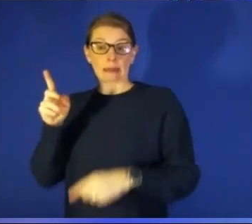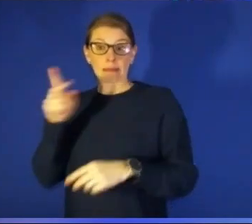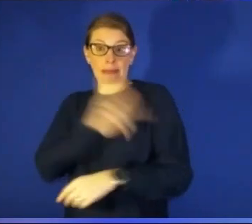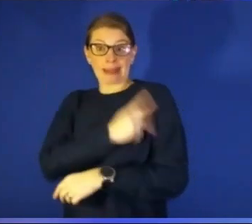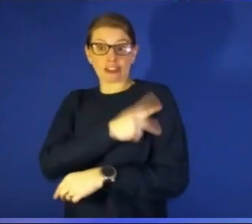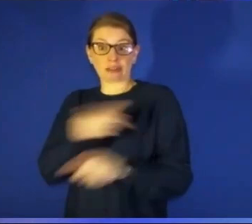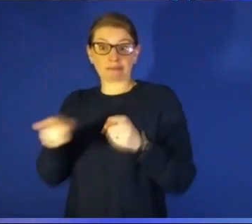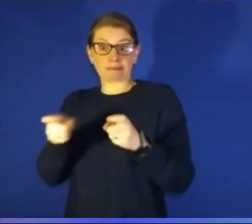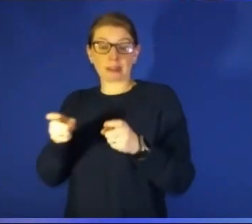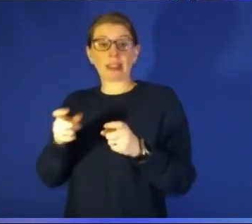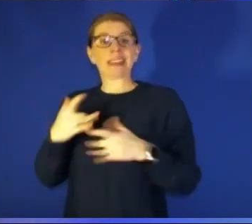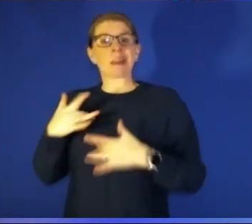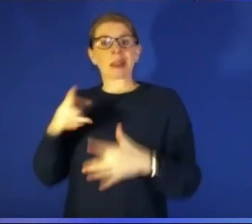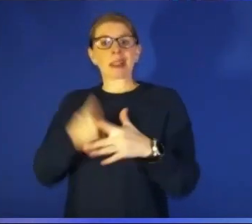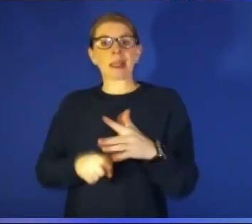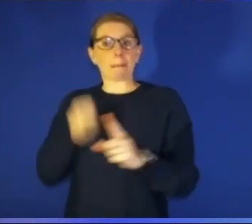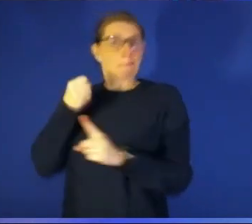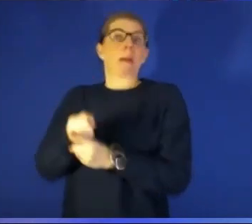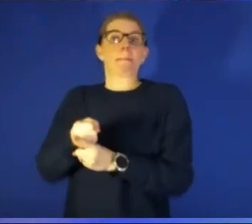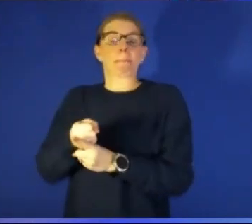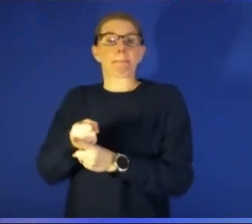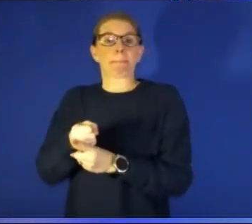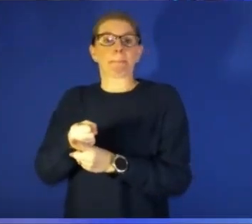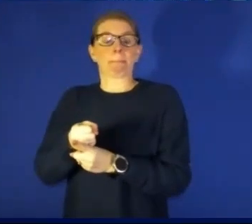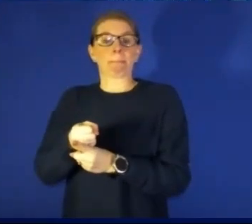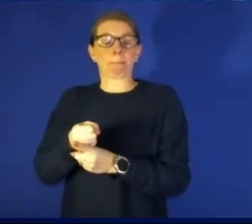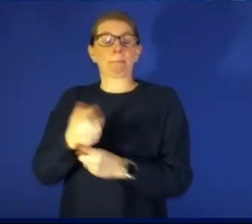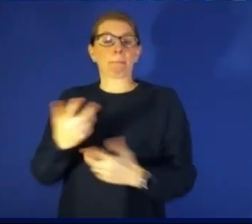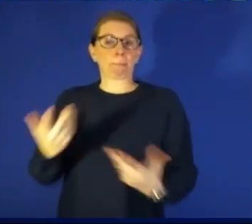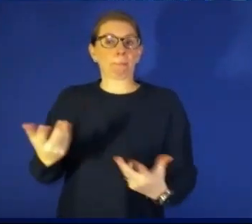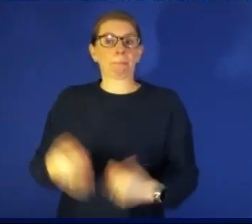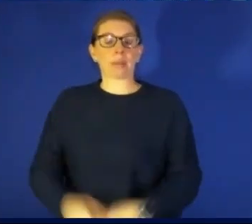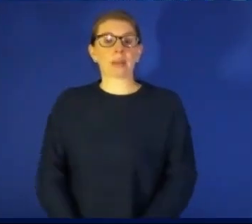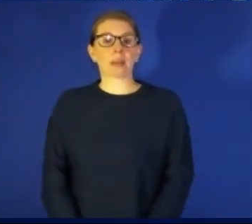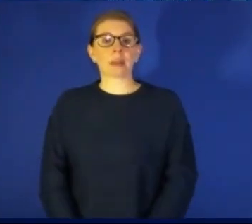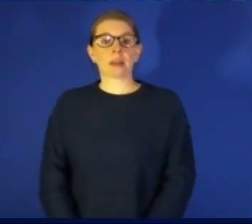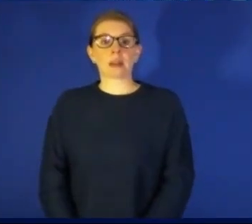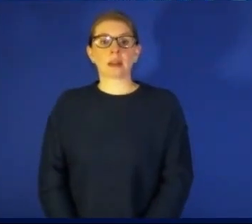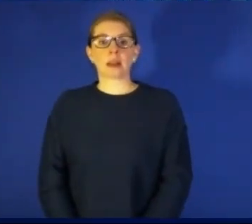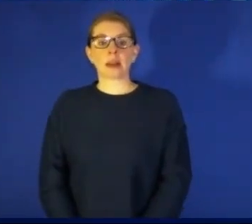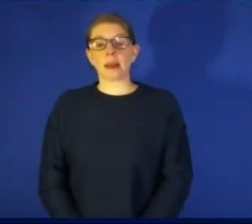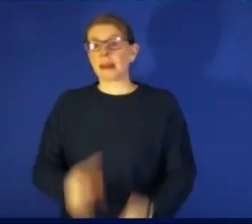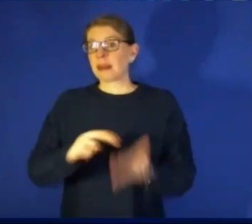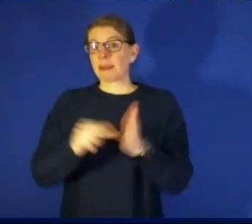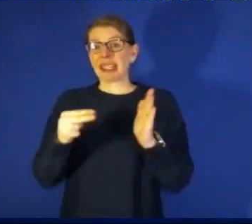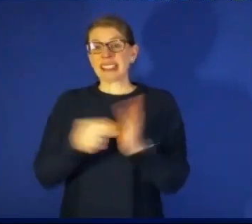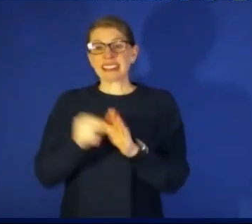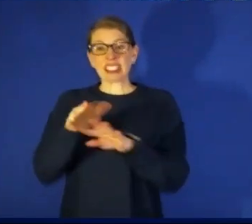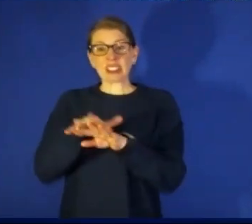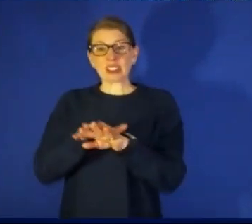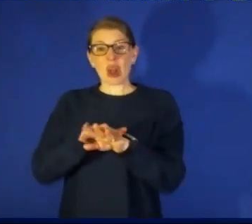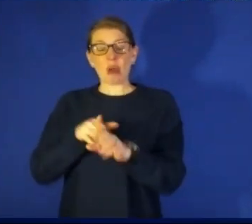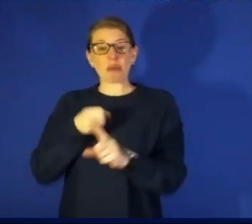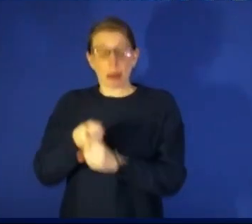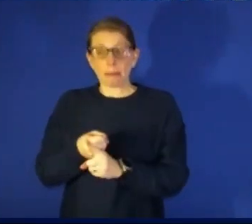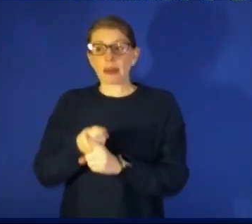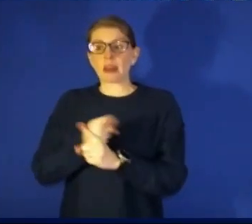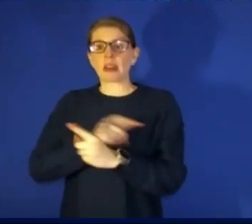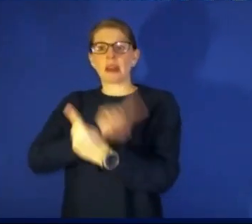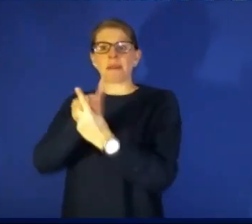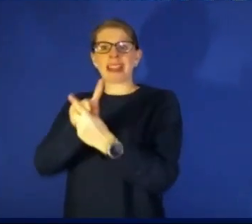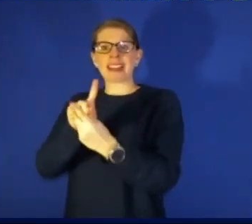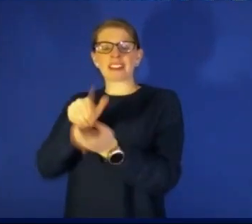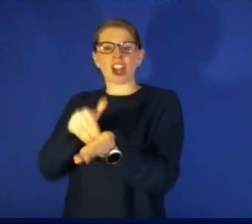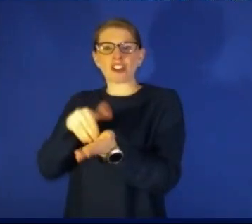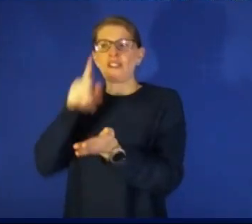sneaks up on you. More often than not, it's an insidious onset, and they come into their doctor or they come into the hospital for some